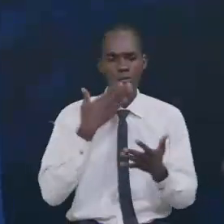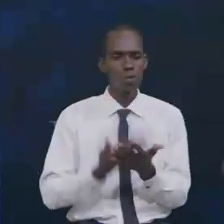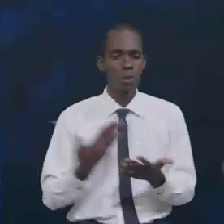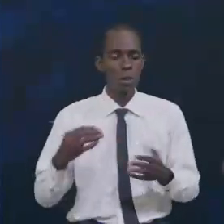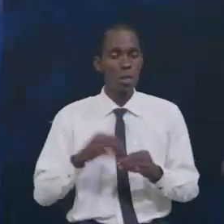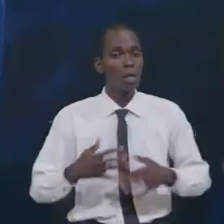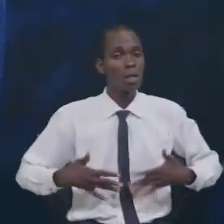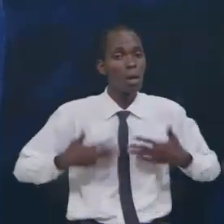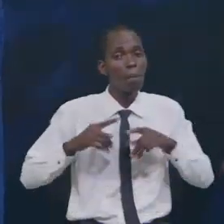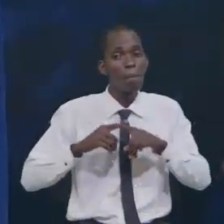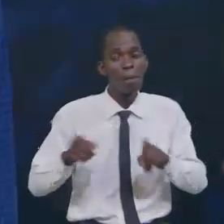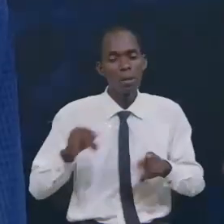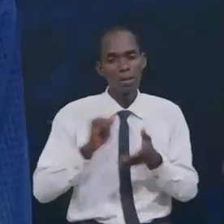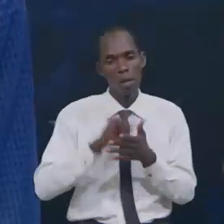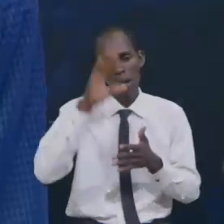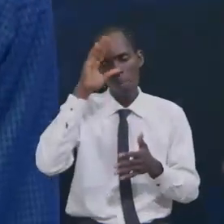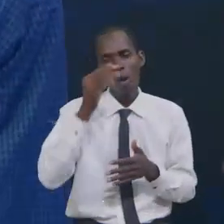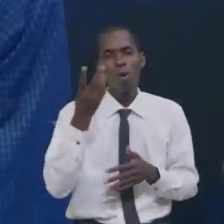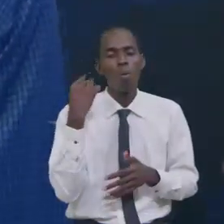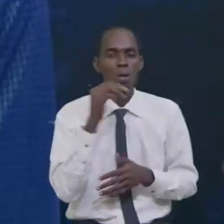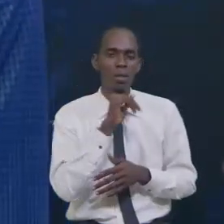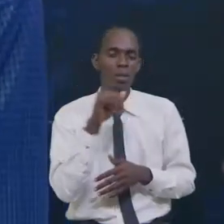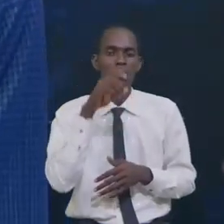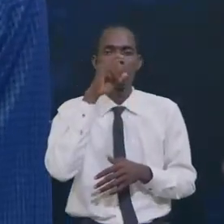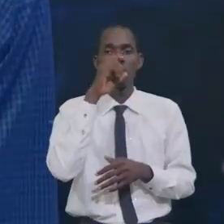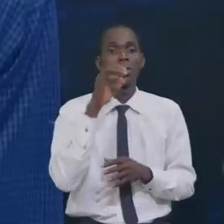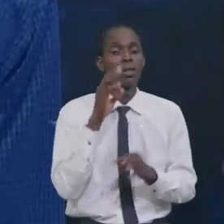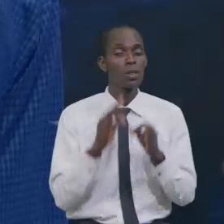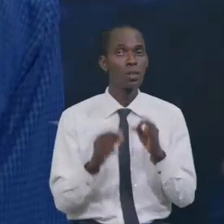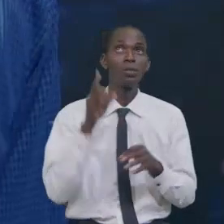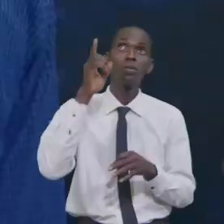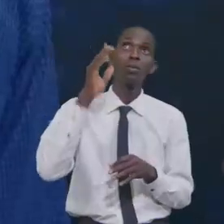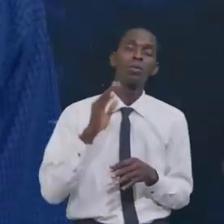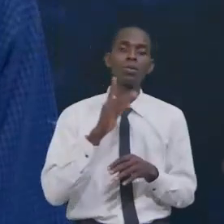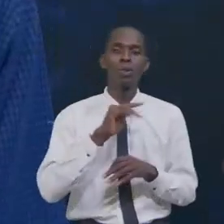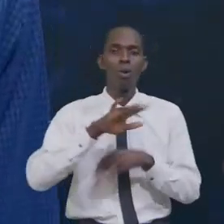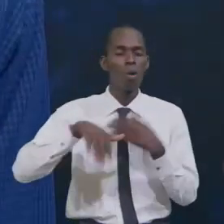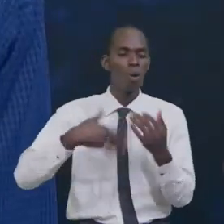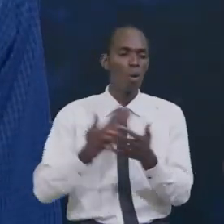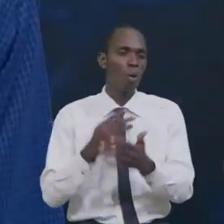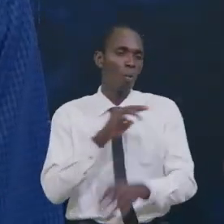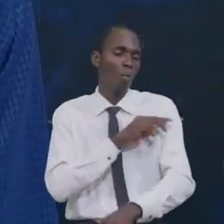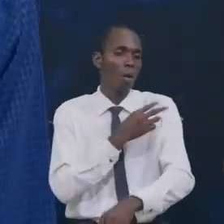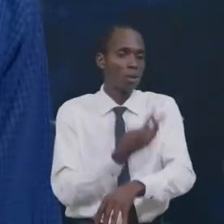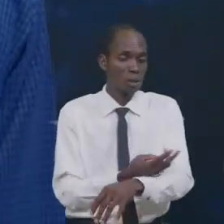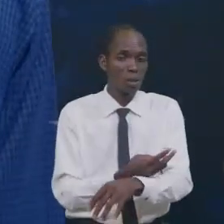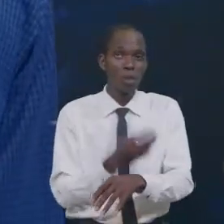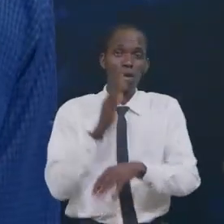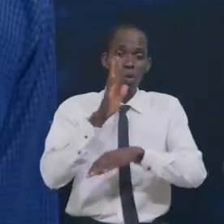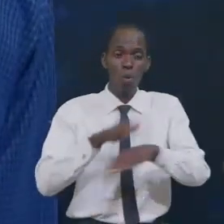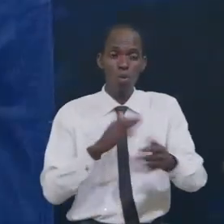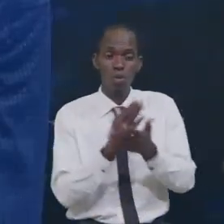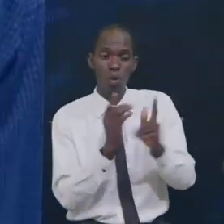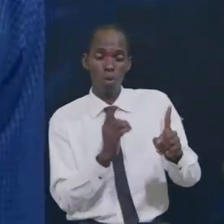But he was a fool. If God the Almighty calls somebody a fool, that person is a